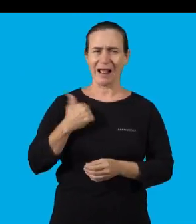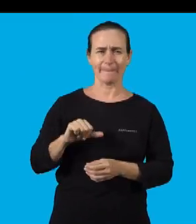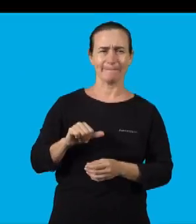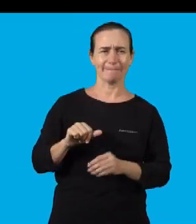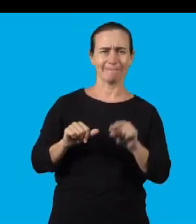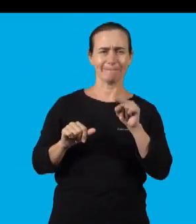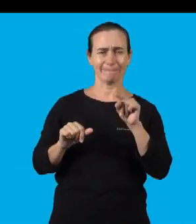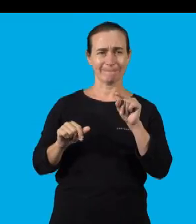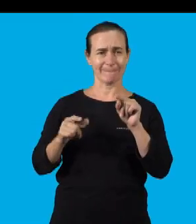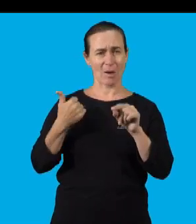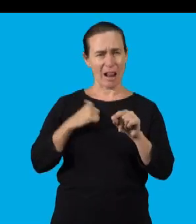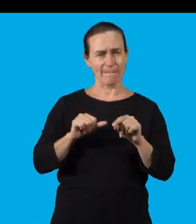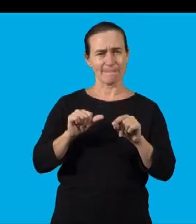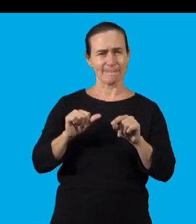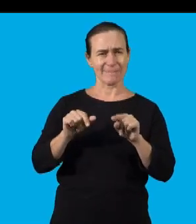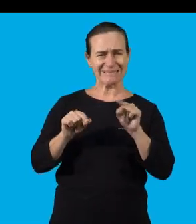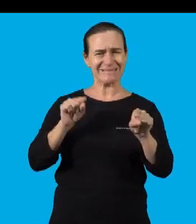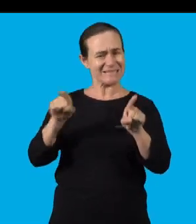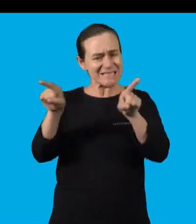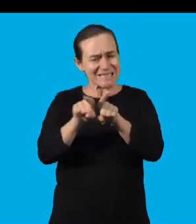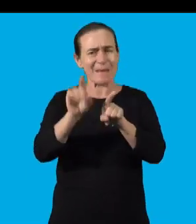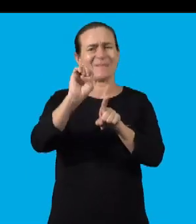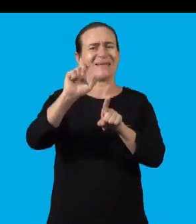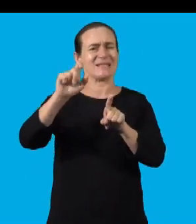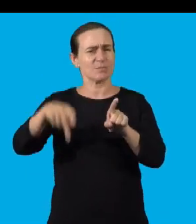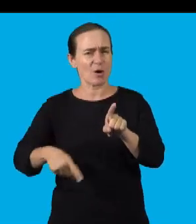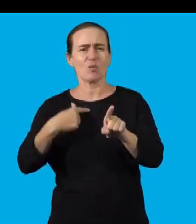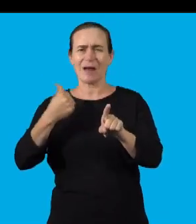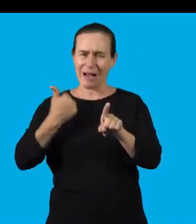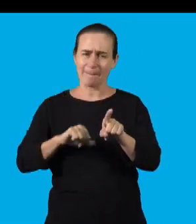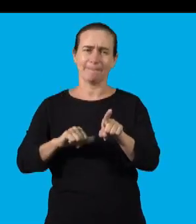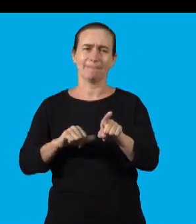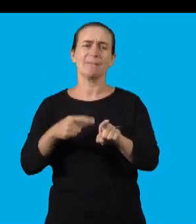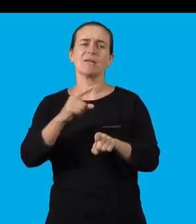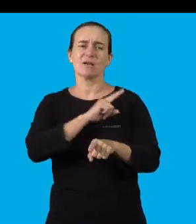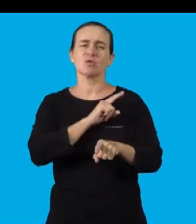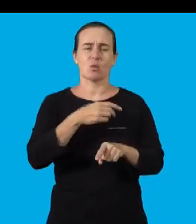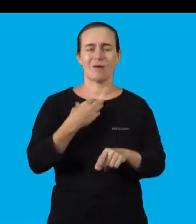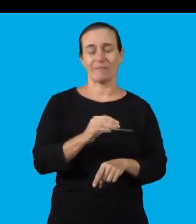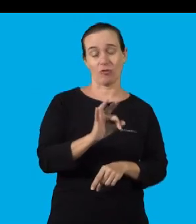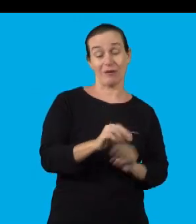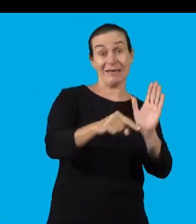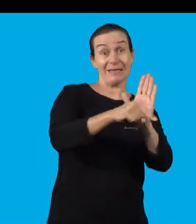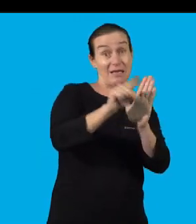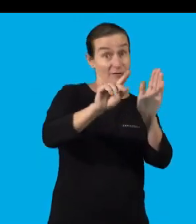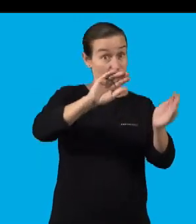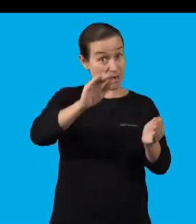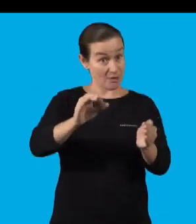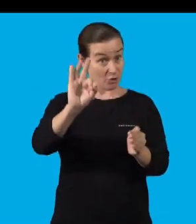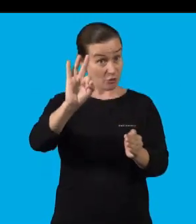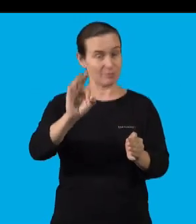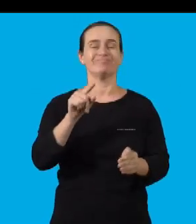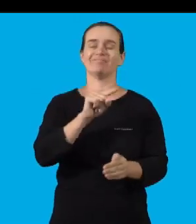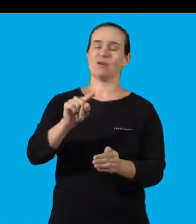the same exponent, we are just going to write it in that form where we have 3, -1, close bracket, and